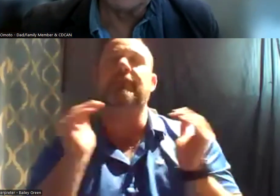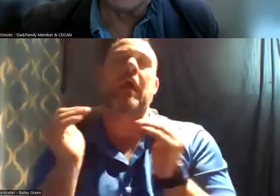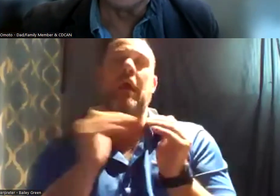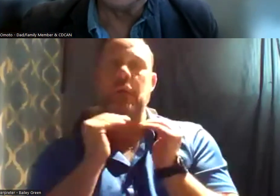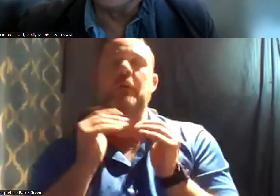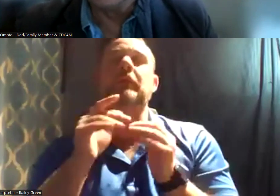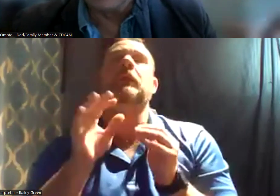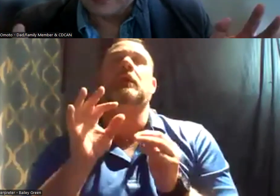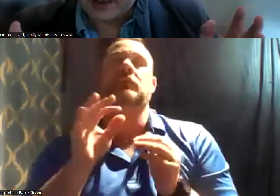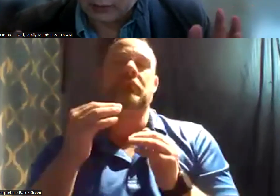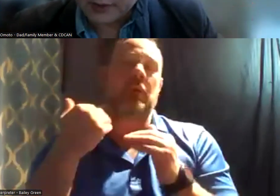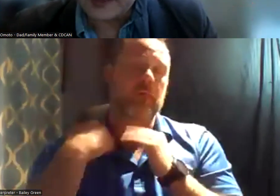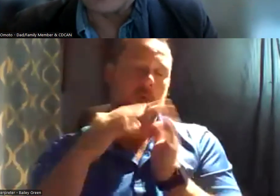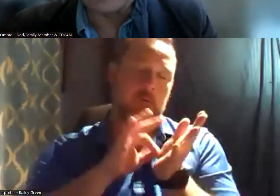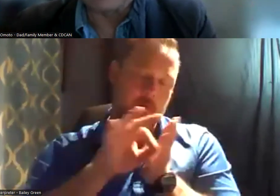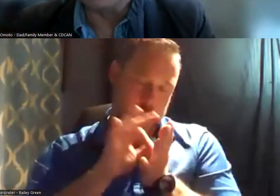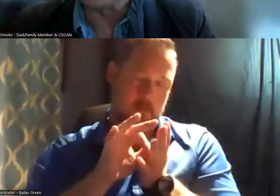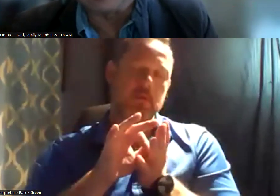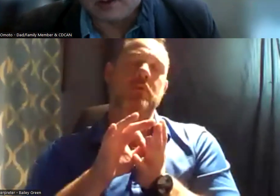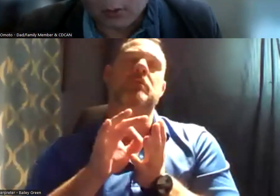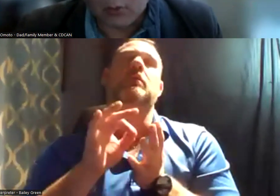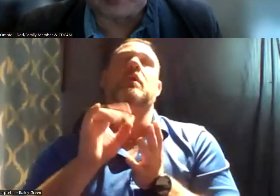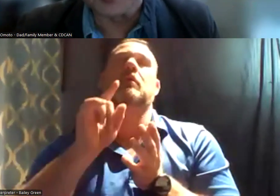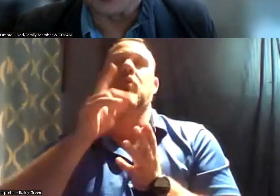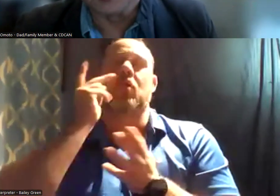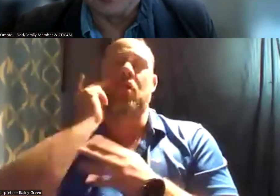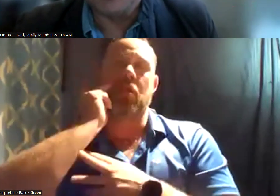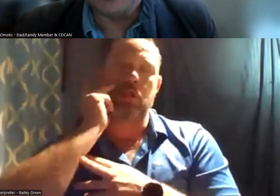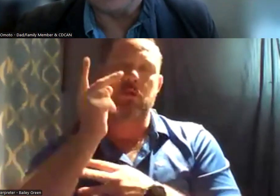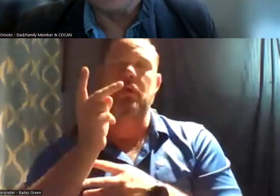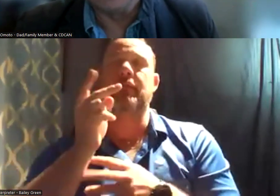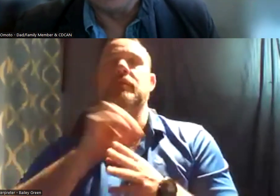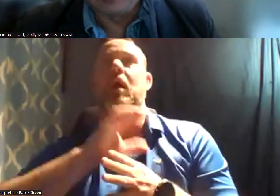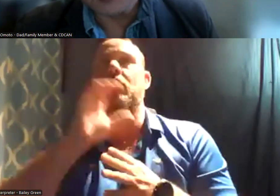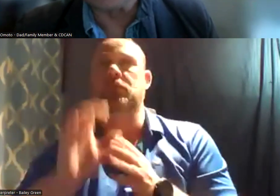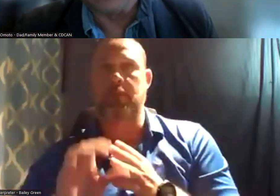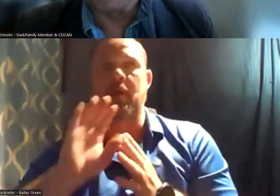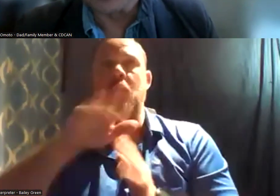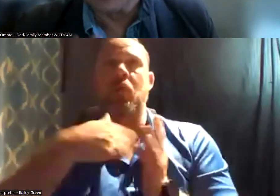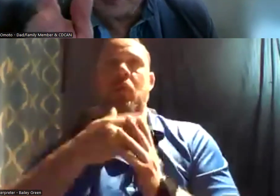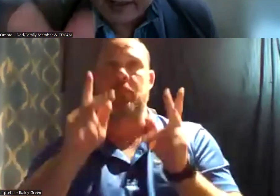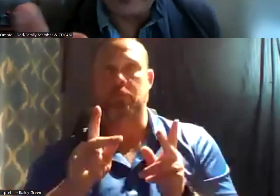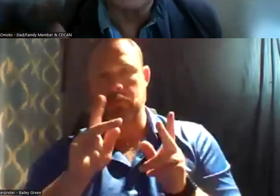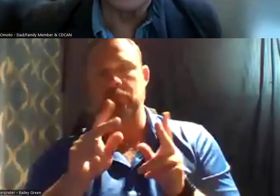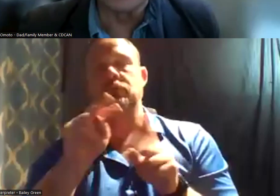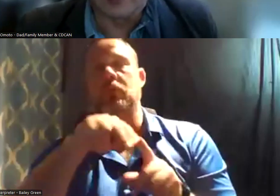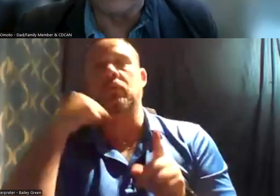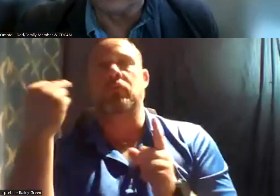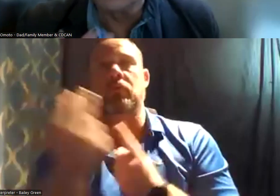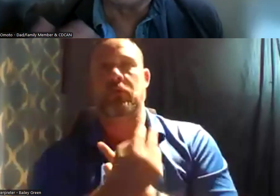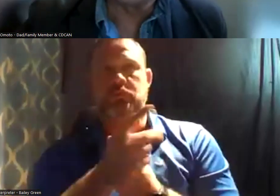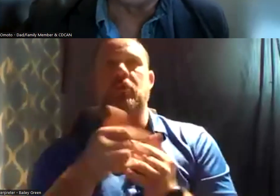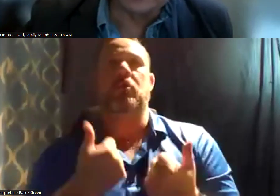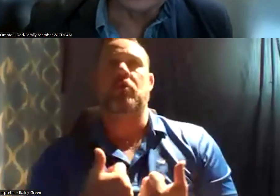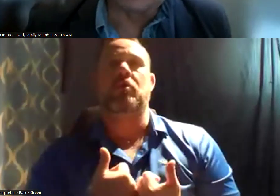of accountability and looking at outcomes that are whole person, meaning it looks at the whole person, looks at Andrea's life